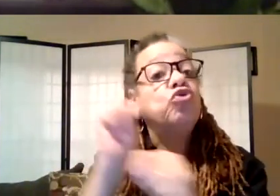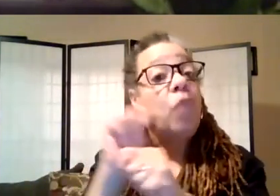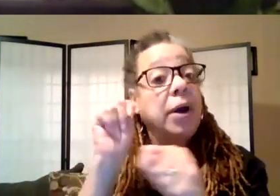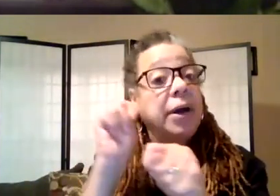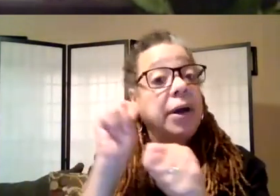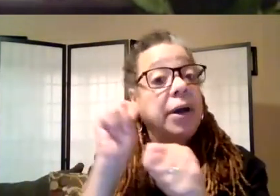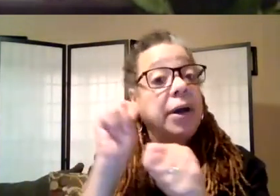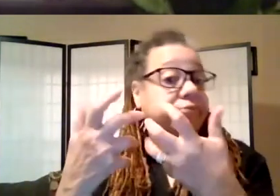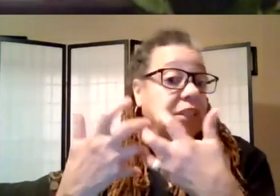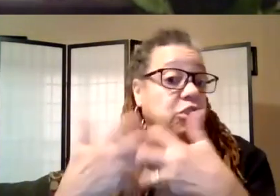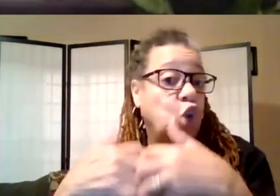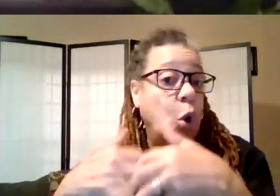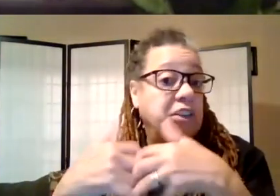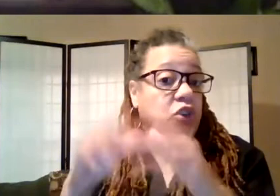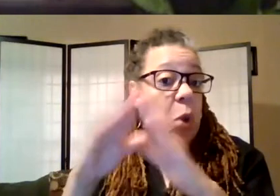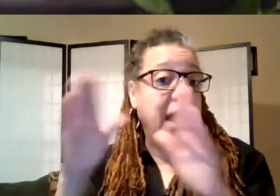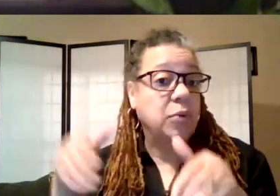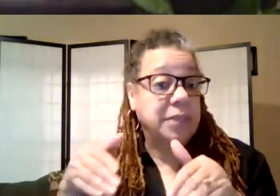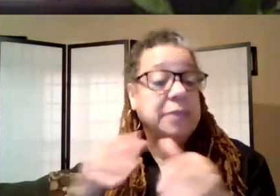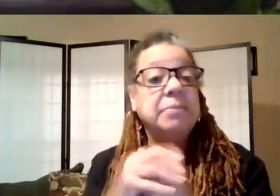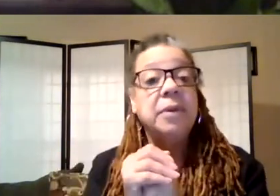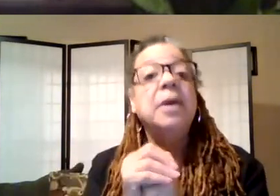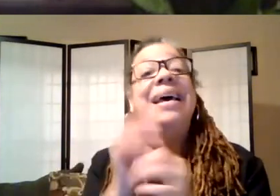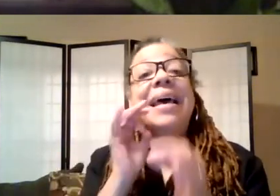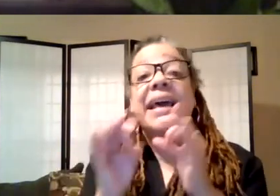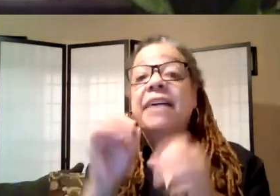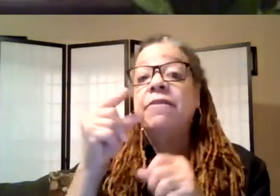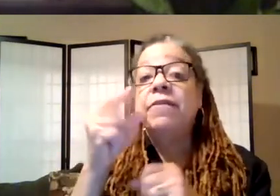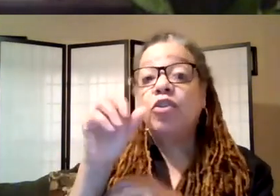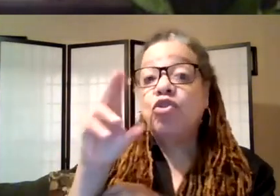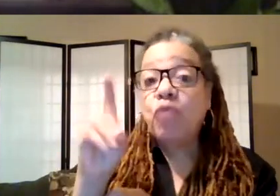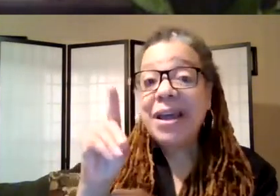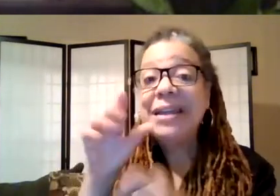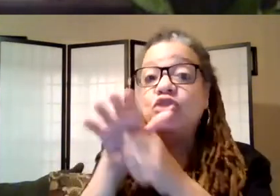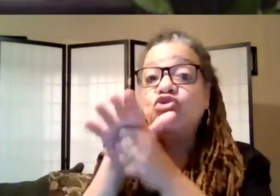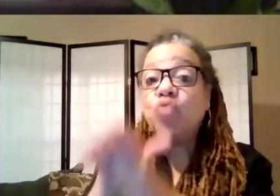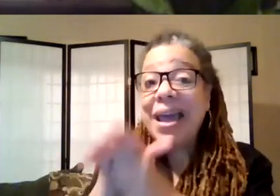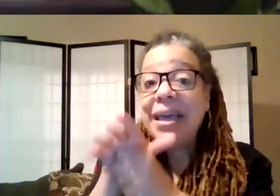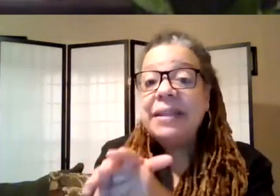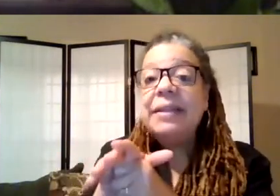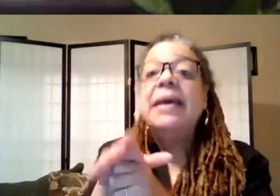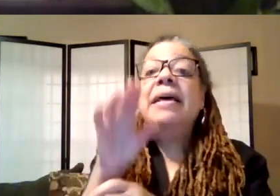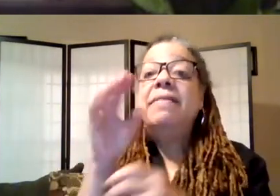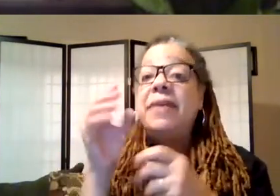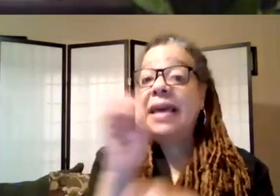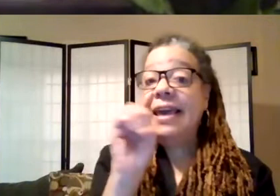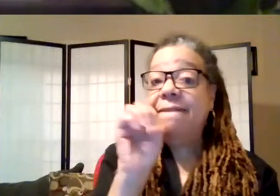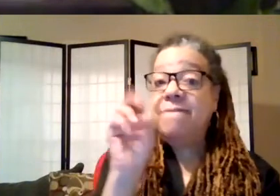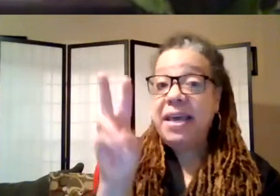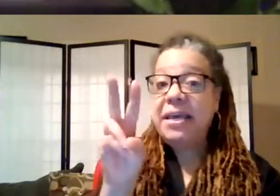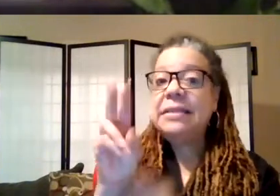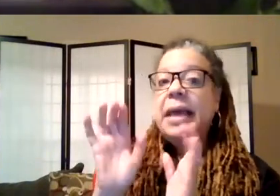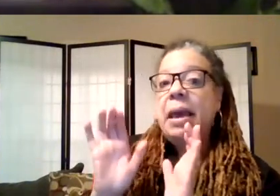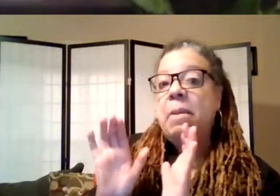EVs creates a mechanism so that if the grid has strain, the EVs, the electric vehicles, can push